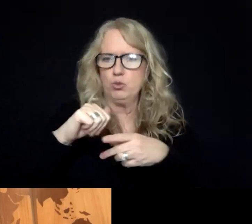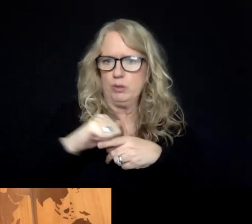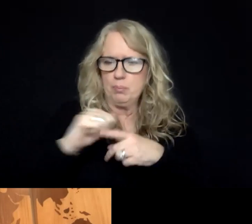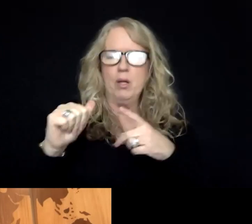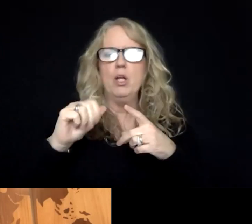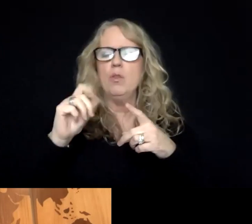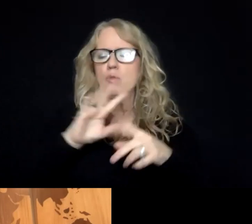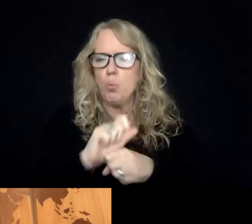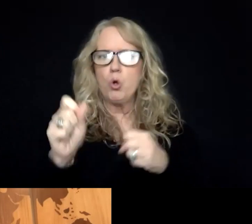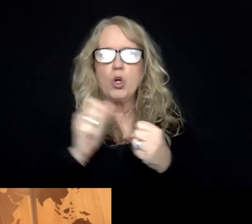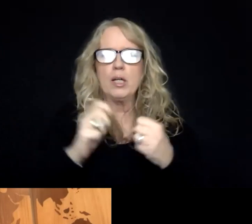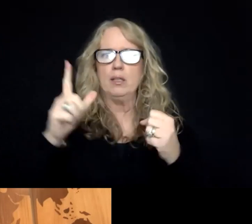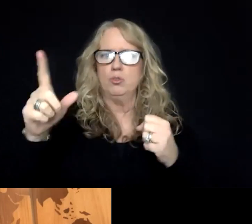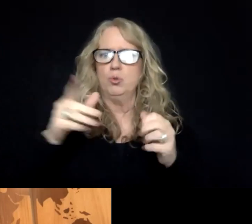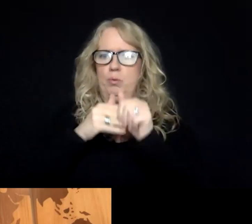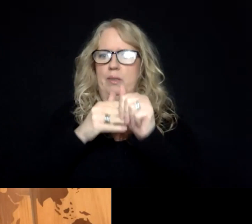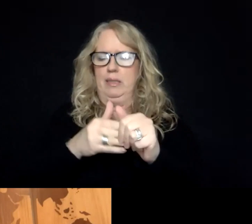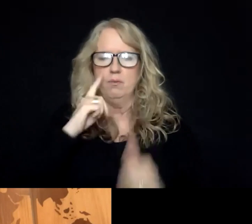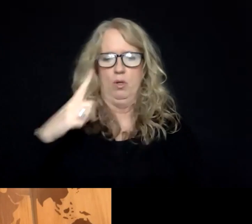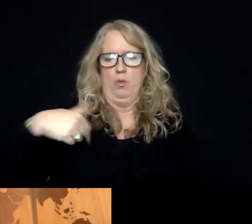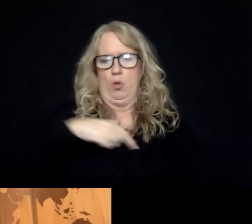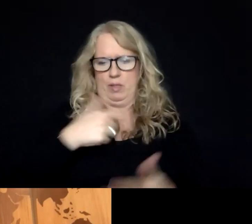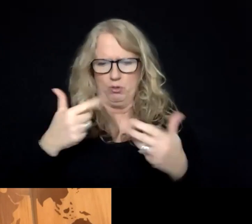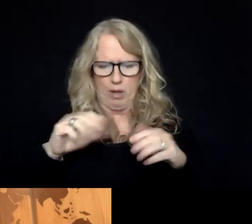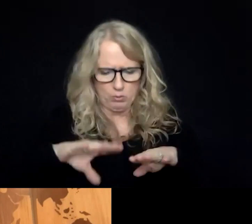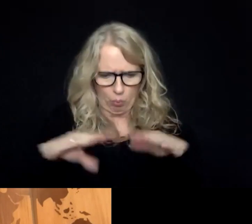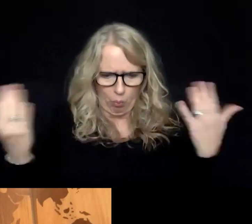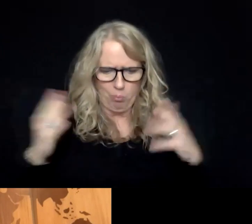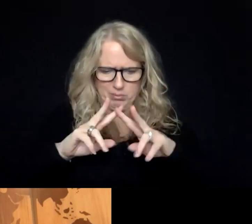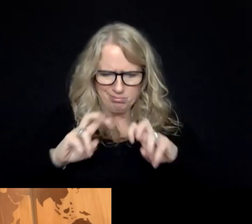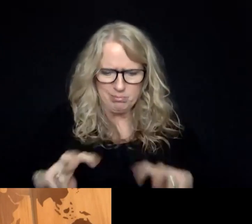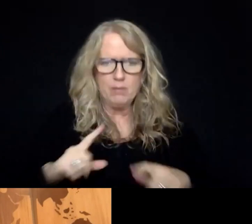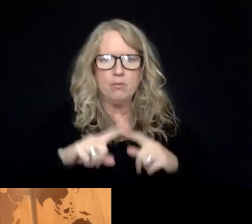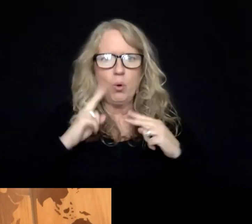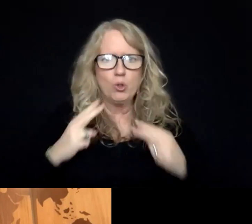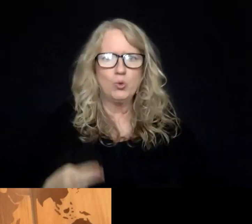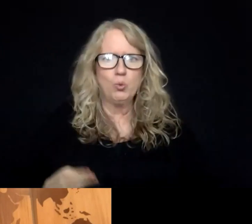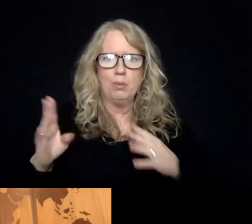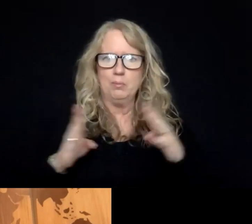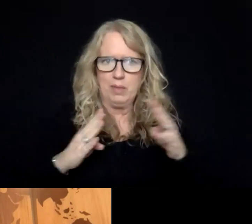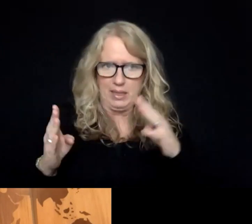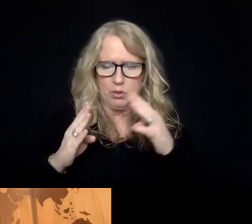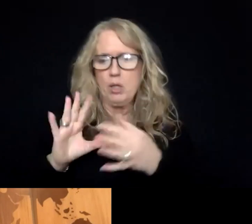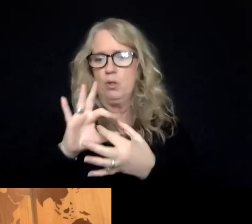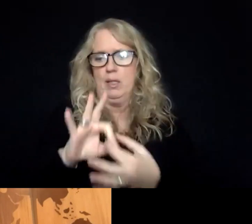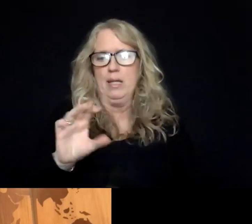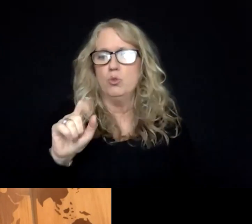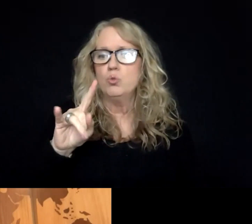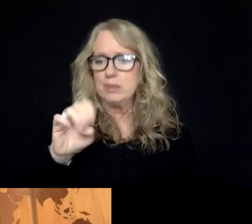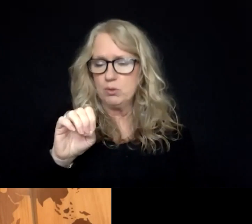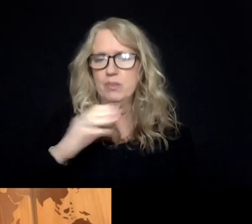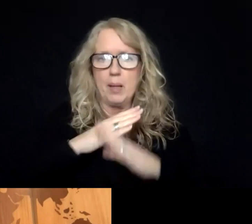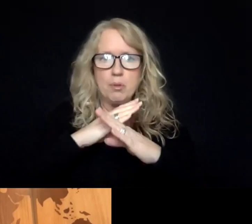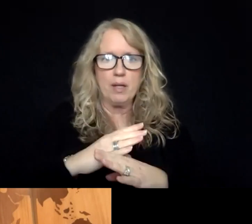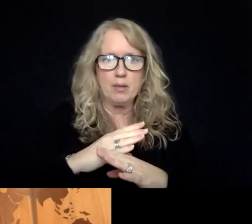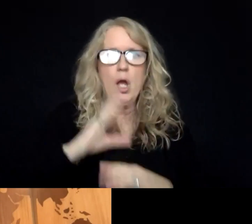beacon for those of us who are committed to unraveling the complexities of human behavior. In the context of suicide prevention in particular, I